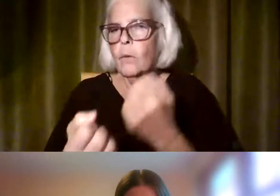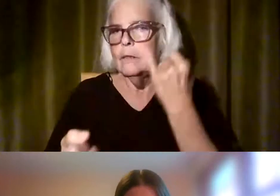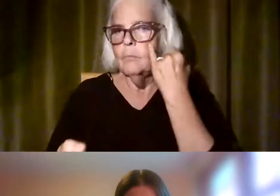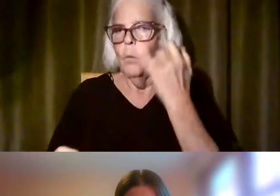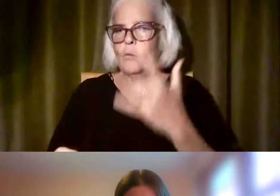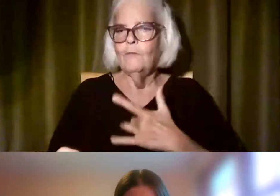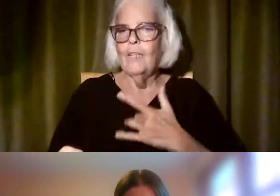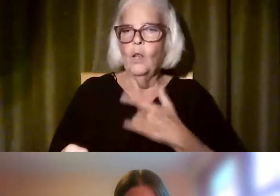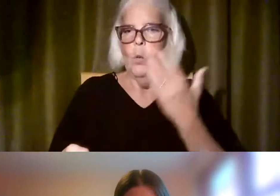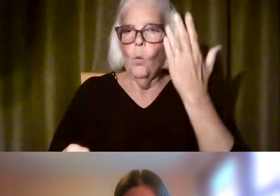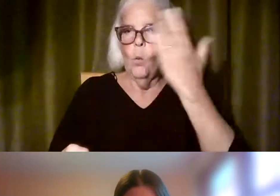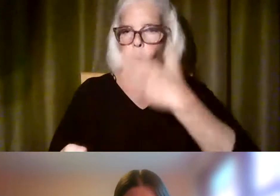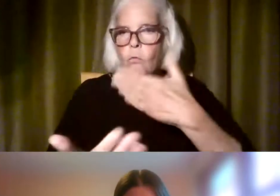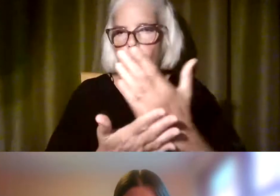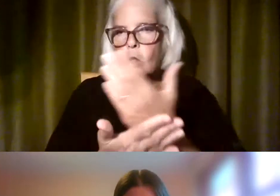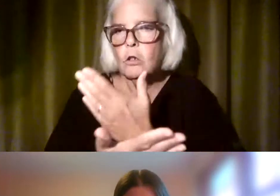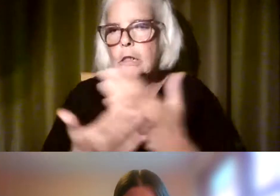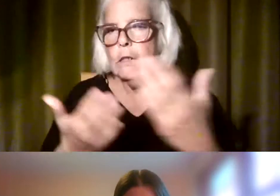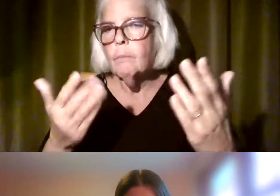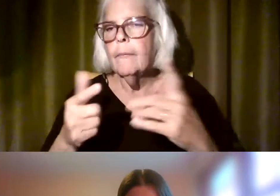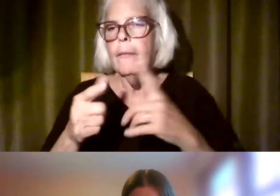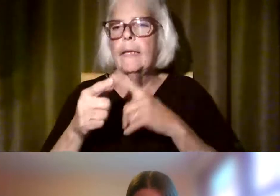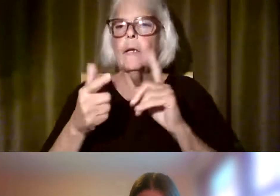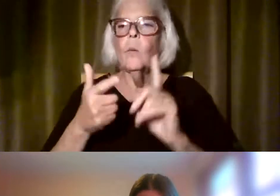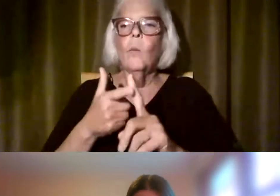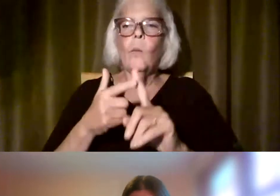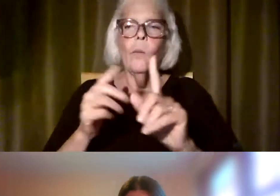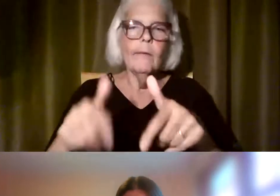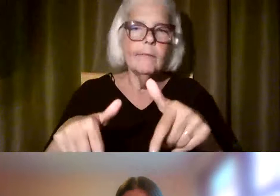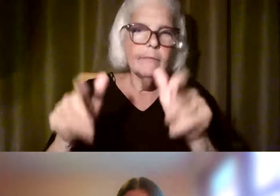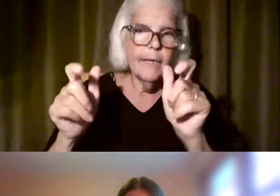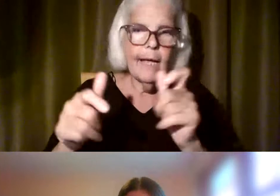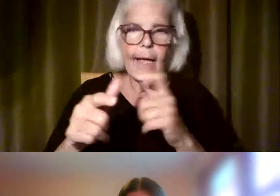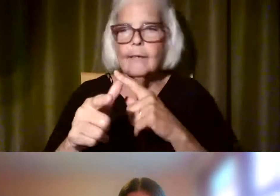that if anyone was interested.